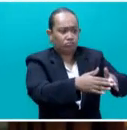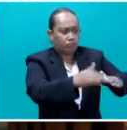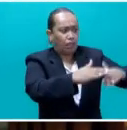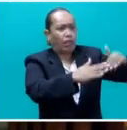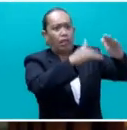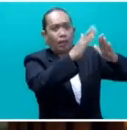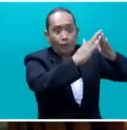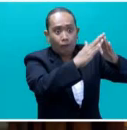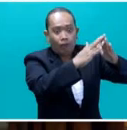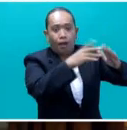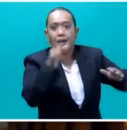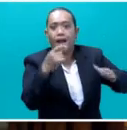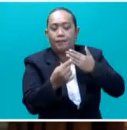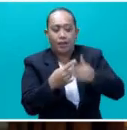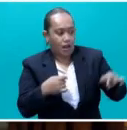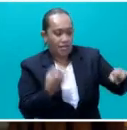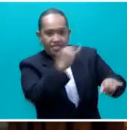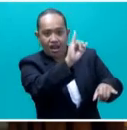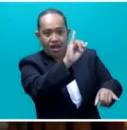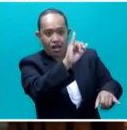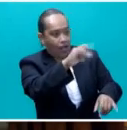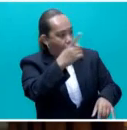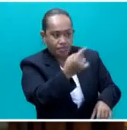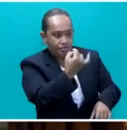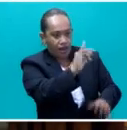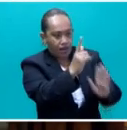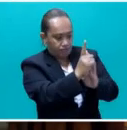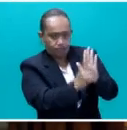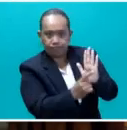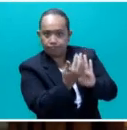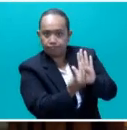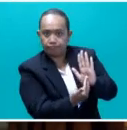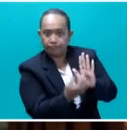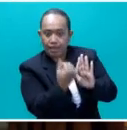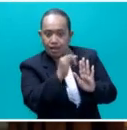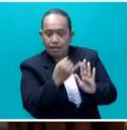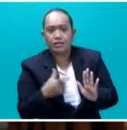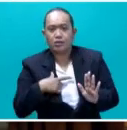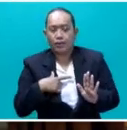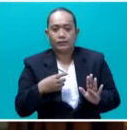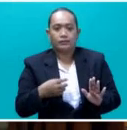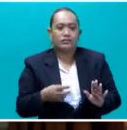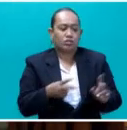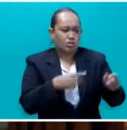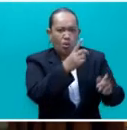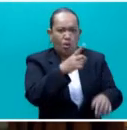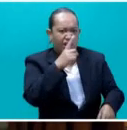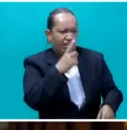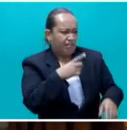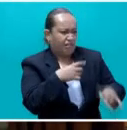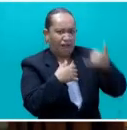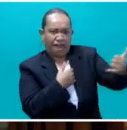approval of the municipal councils and the Department of Town and Country Planning. In other cases, buildings are not constructed as per the